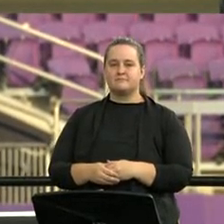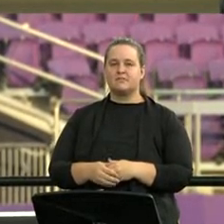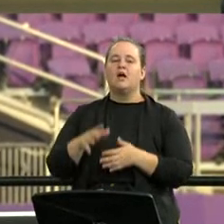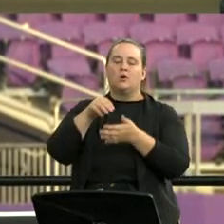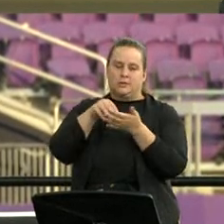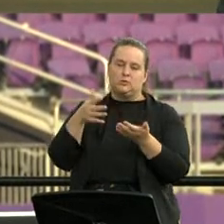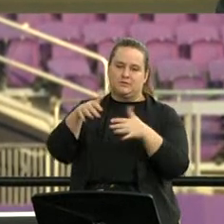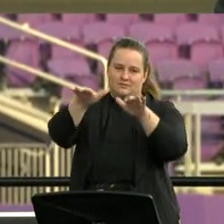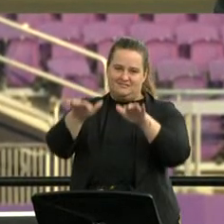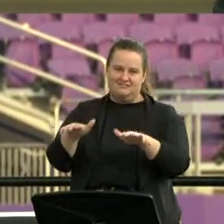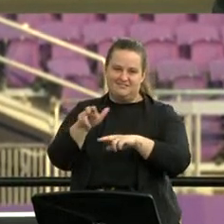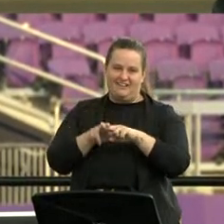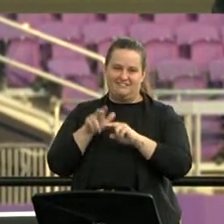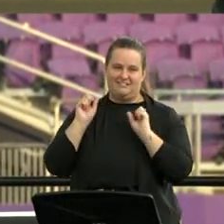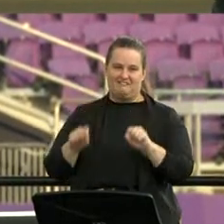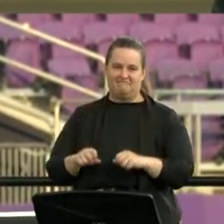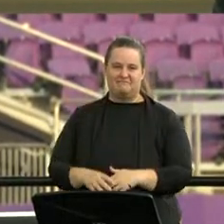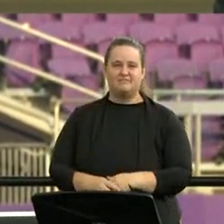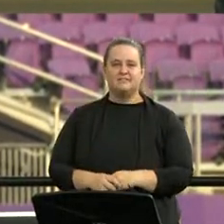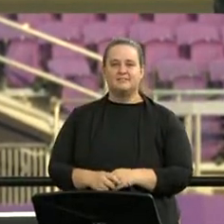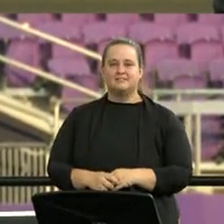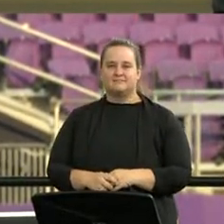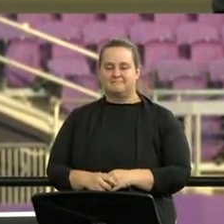Students, you can sit.